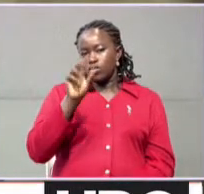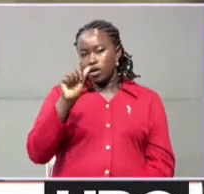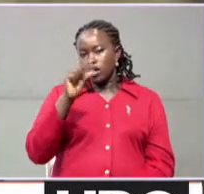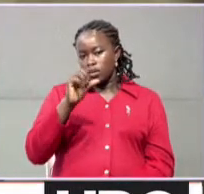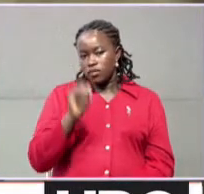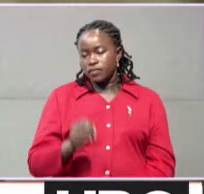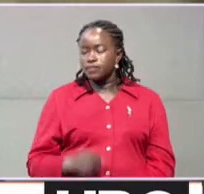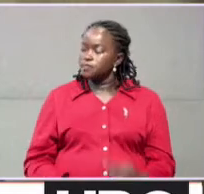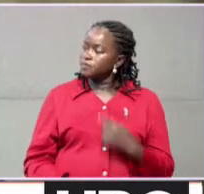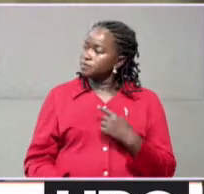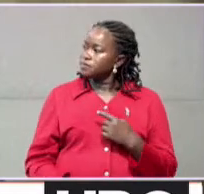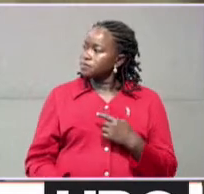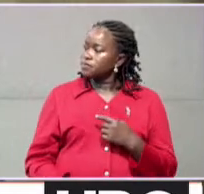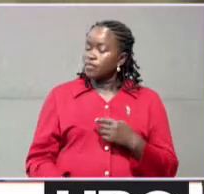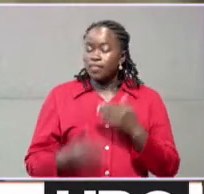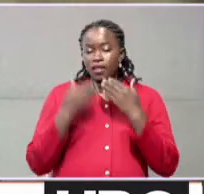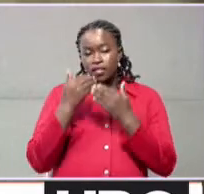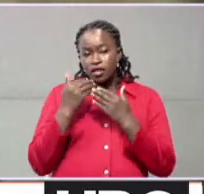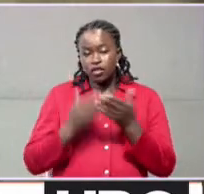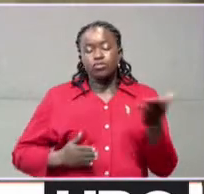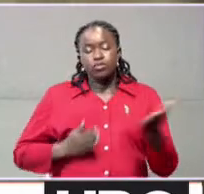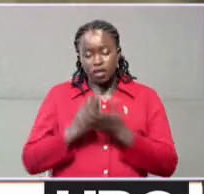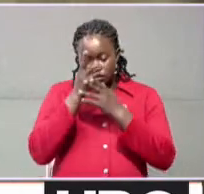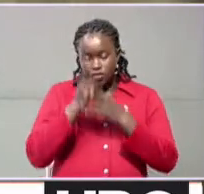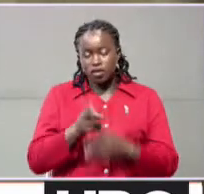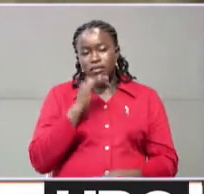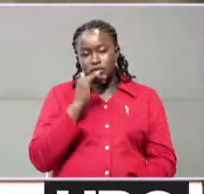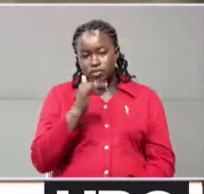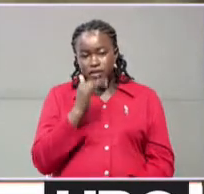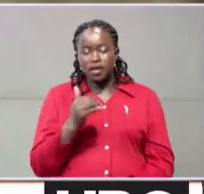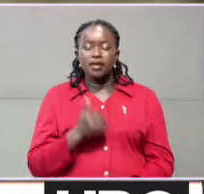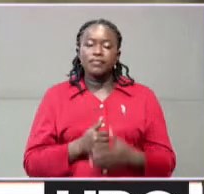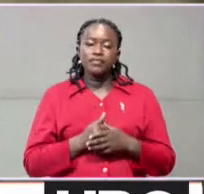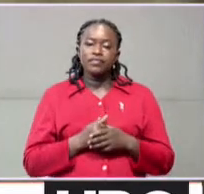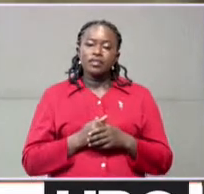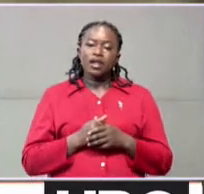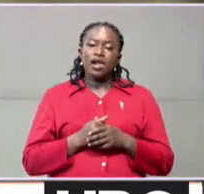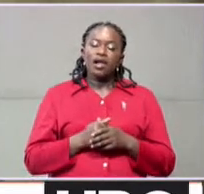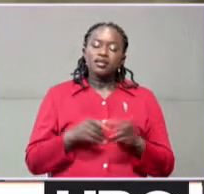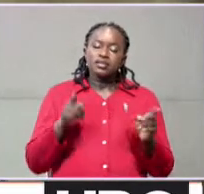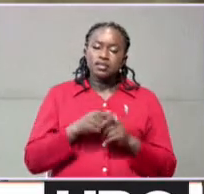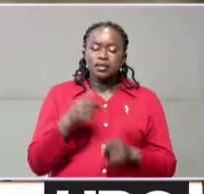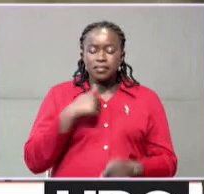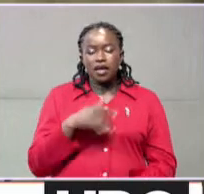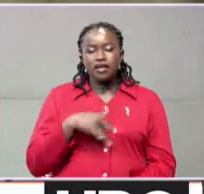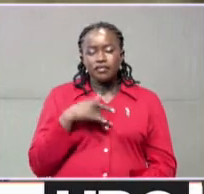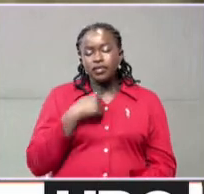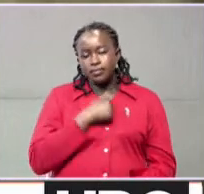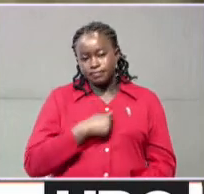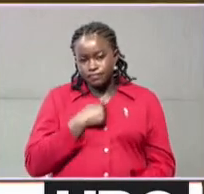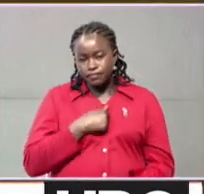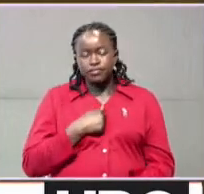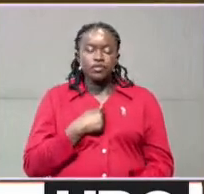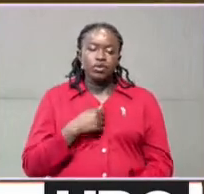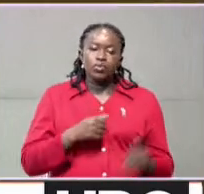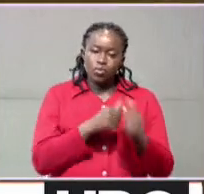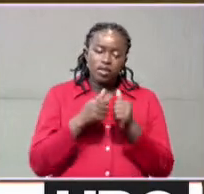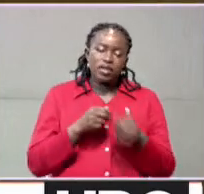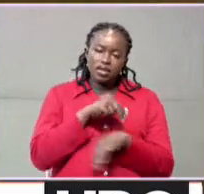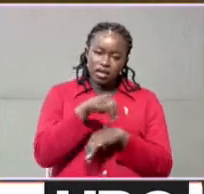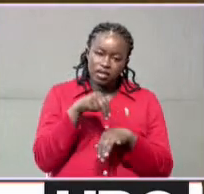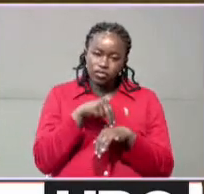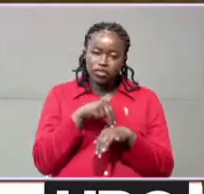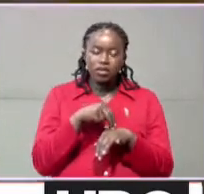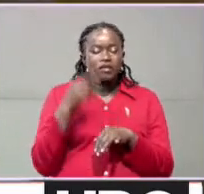thank you honorable right honorable speaker i too condone with a nation over the laws of general